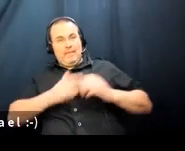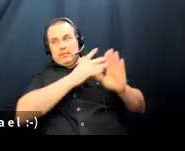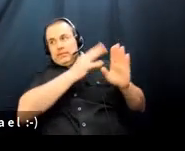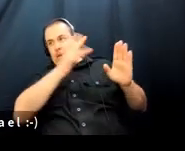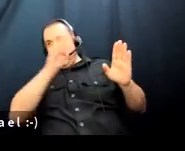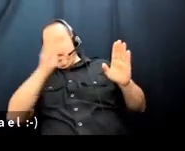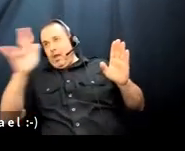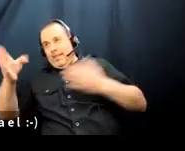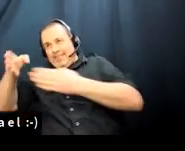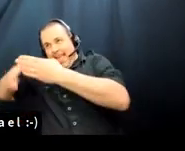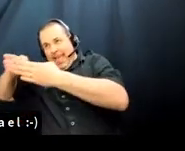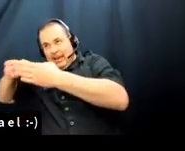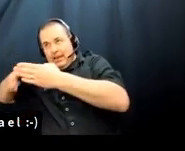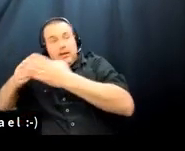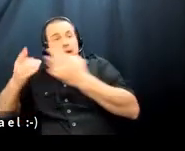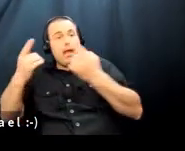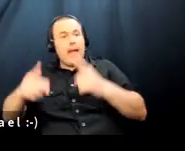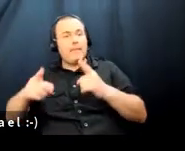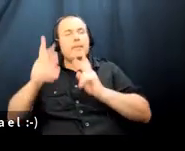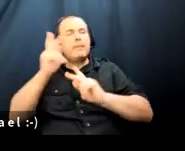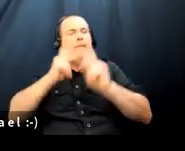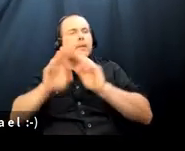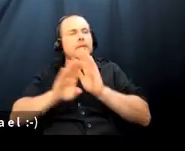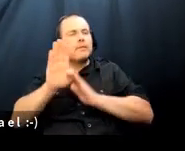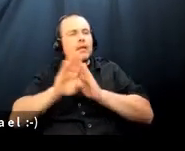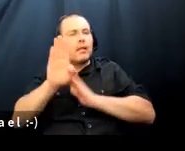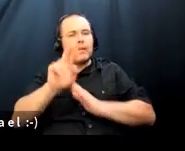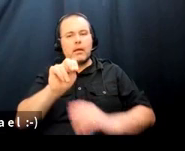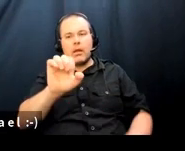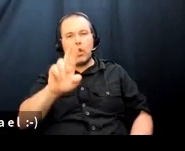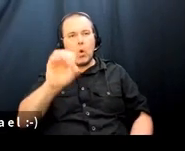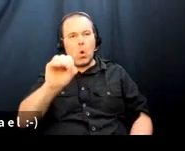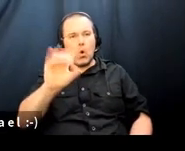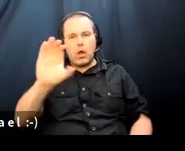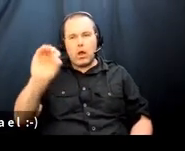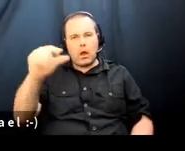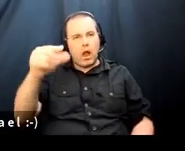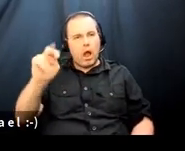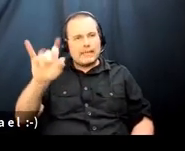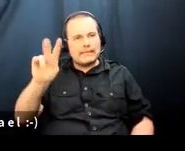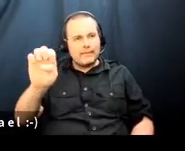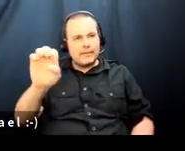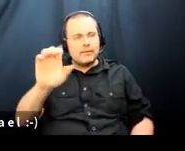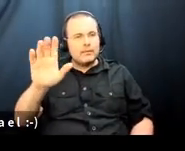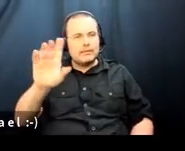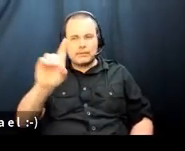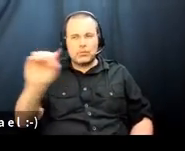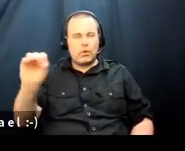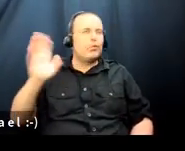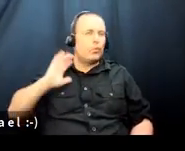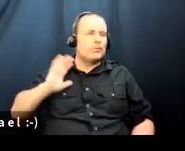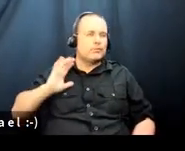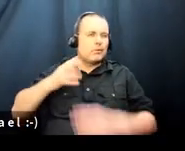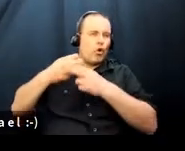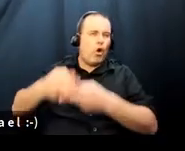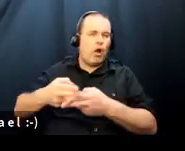we have people who develop neurocognitive disorders, what we used to call dementias.